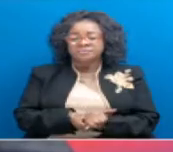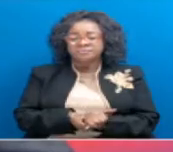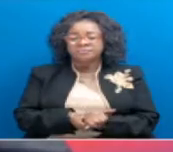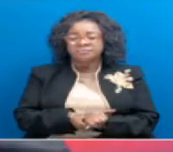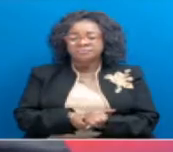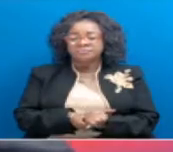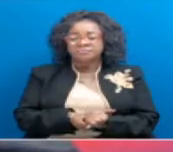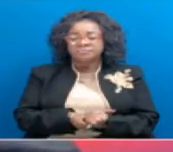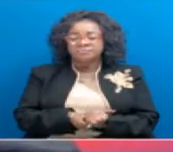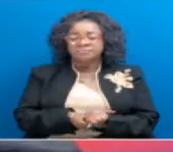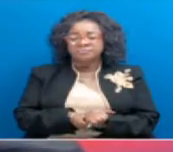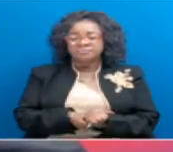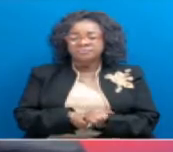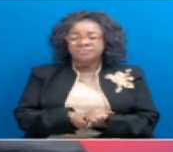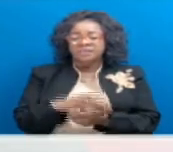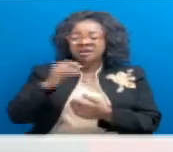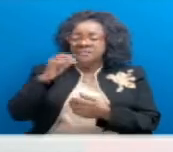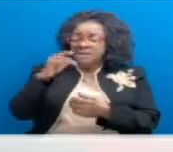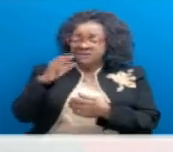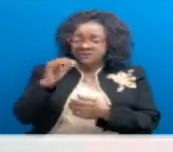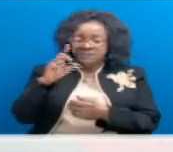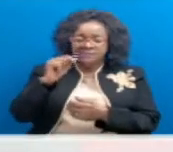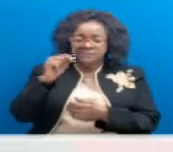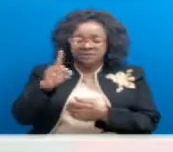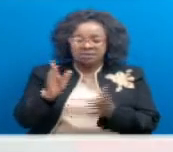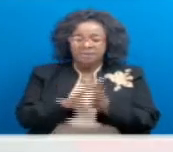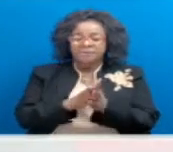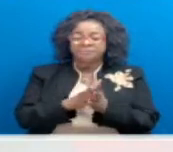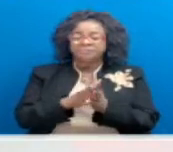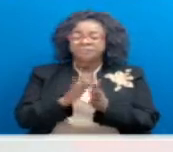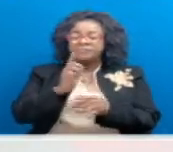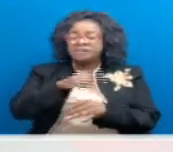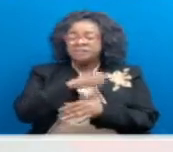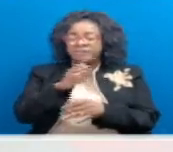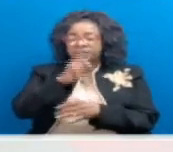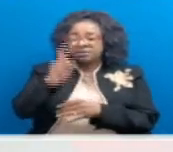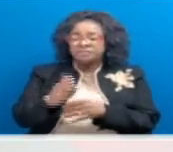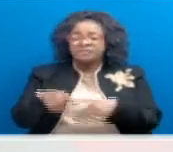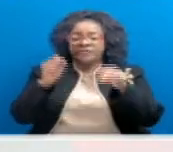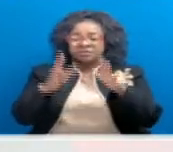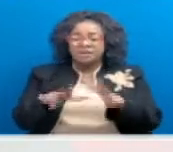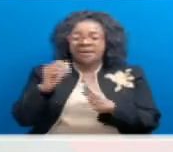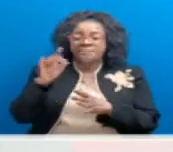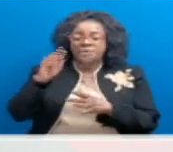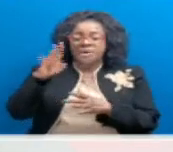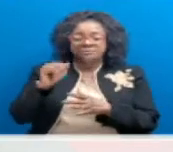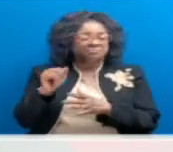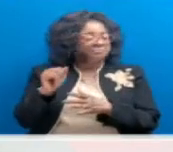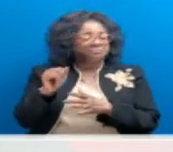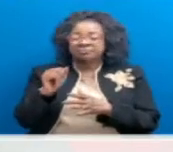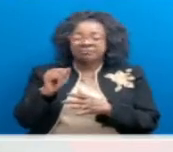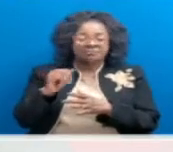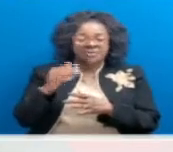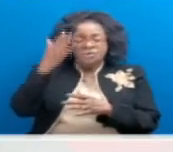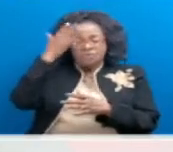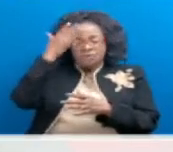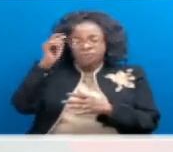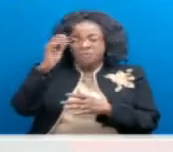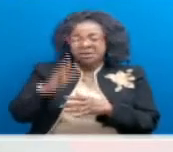Well, Seamless Limited and its chief executive officer and founder, Abdullahi Abdi Mohamed, were not well known to Kenyans until